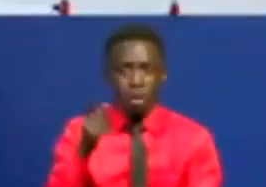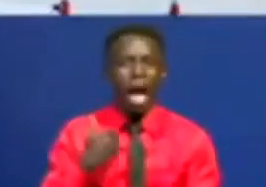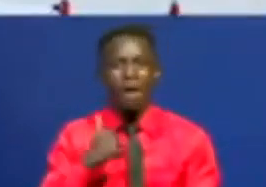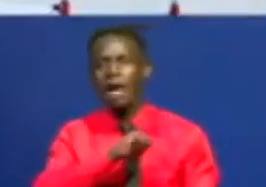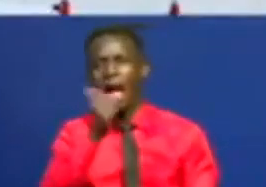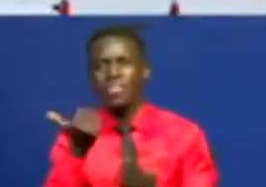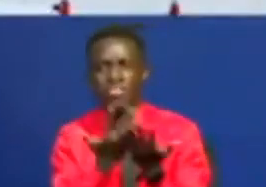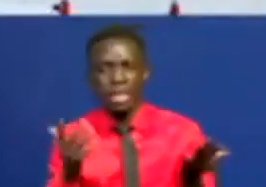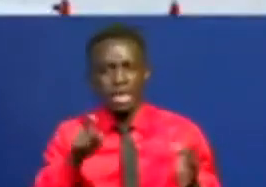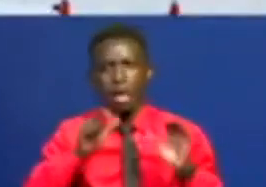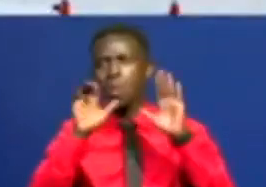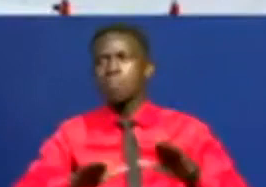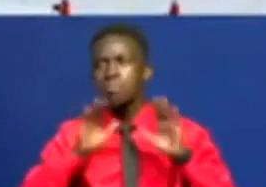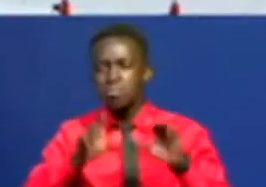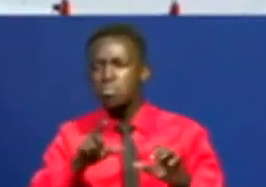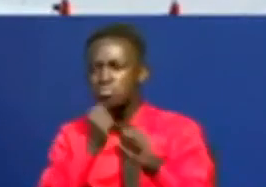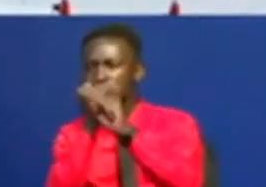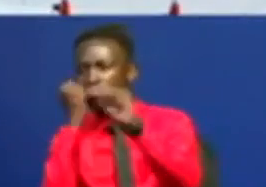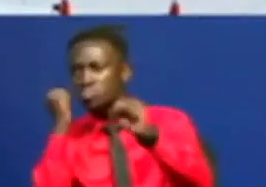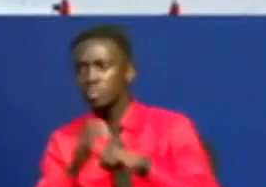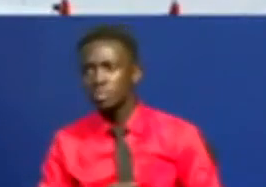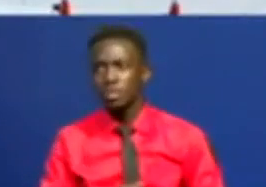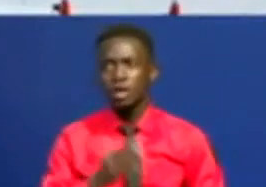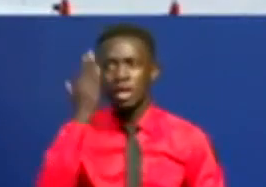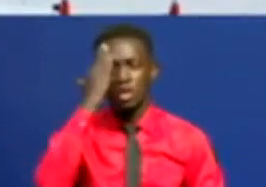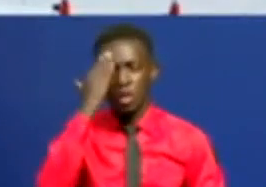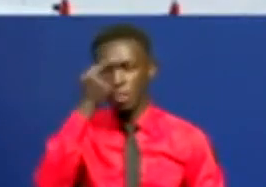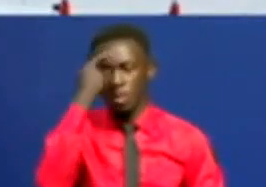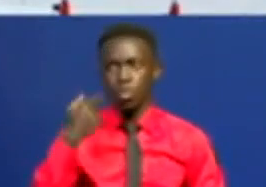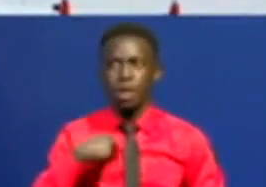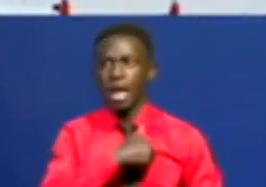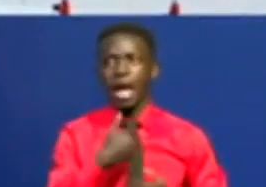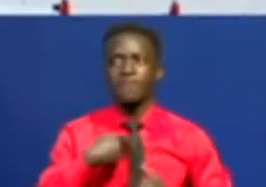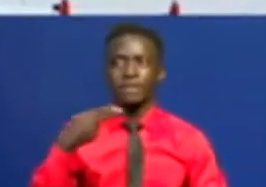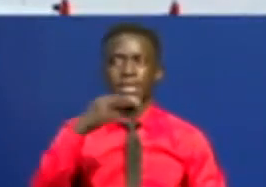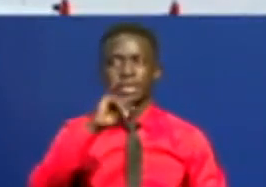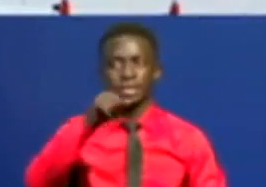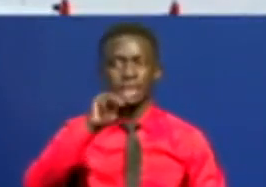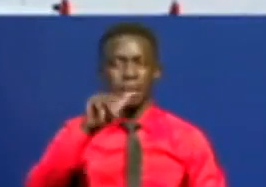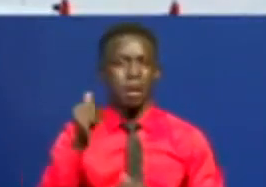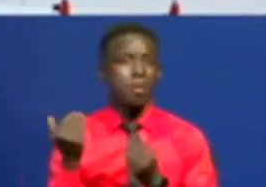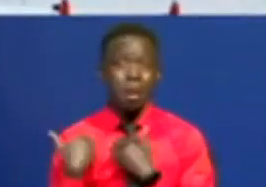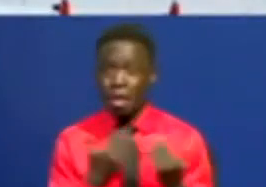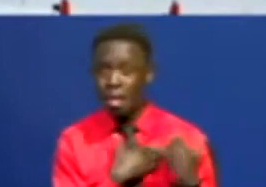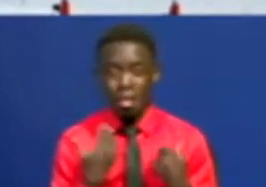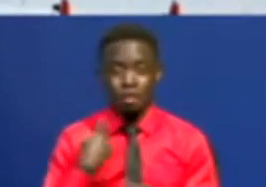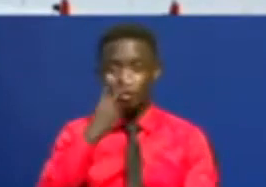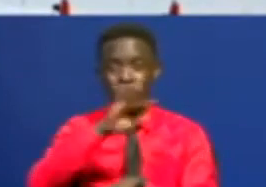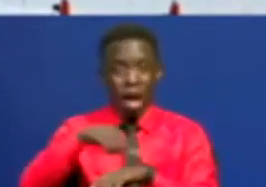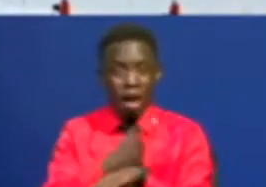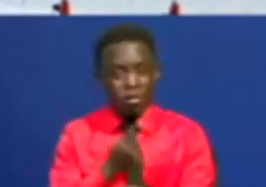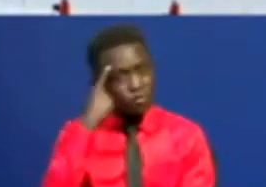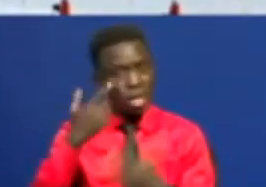observed. So before hijama, it's always better for you to take shower. Because if you do hijama, you're not going to take shower for 24 hours. For you to heal